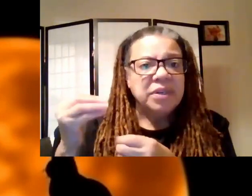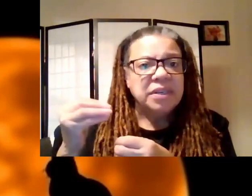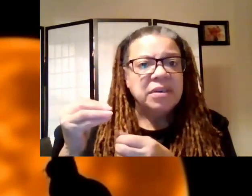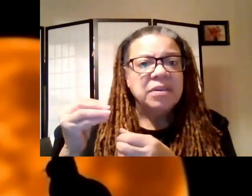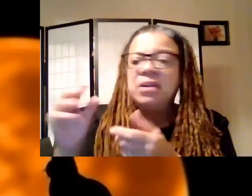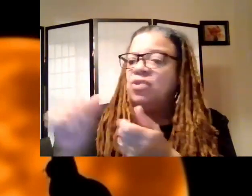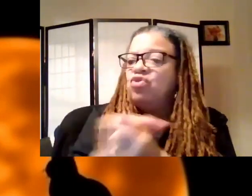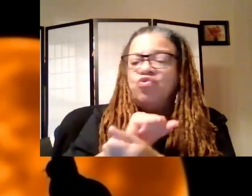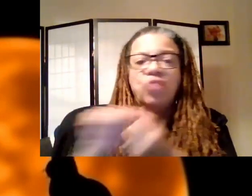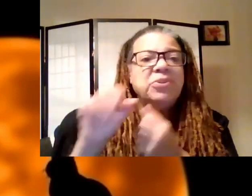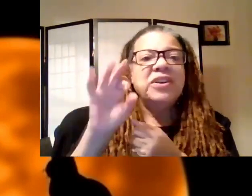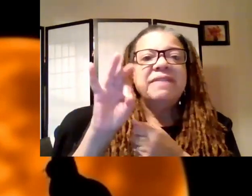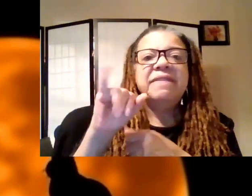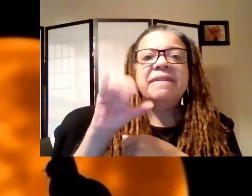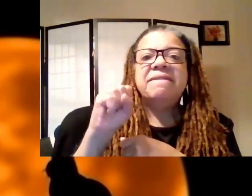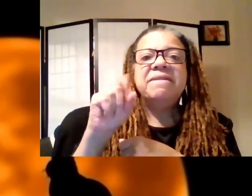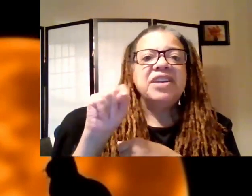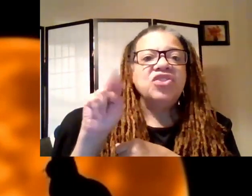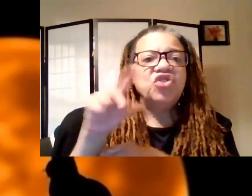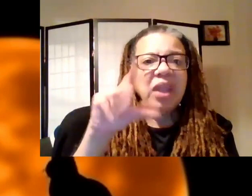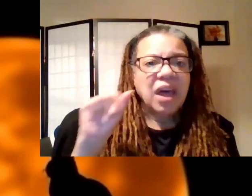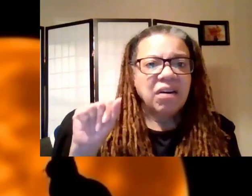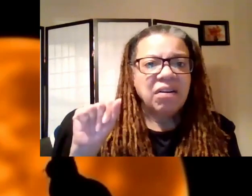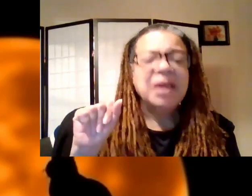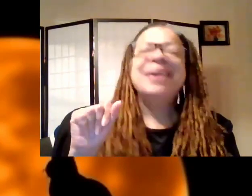happen when we're on the chair. People have a lot of